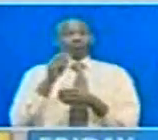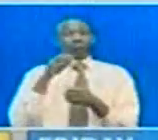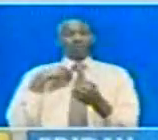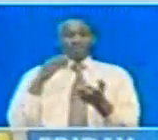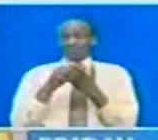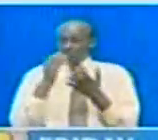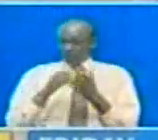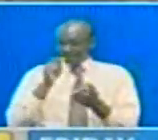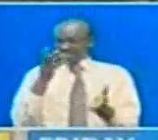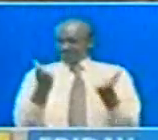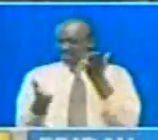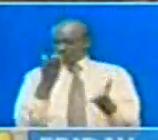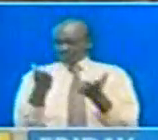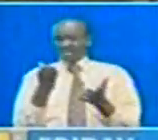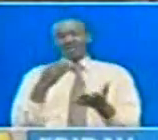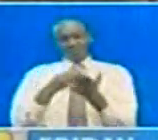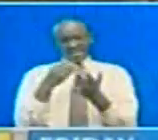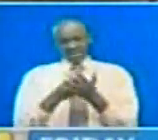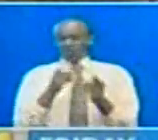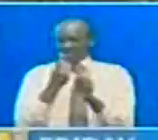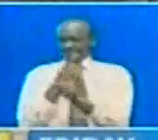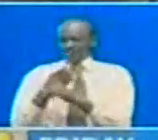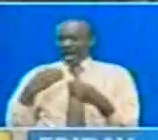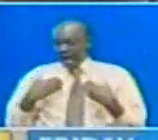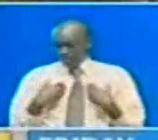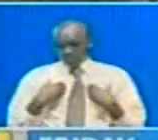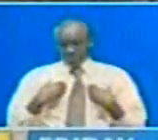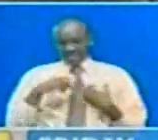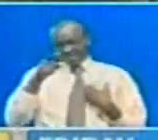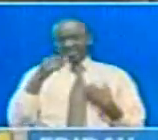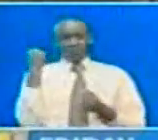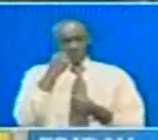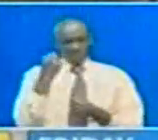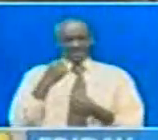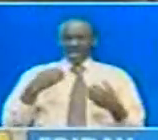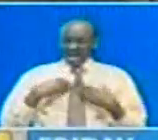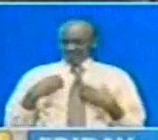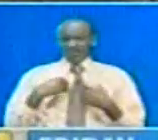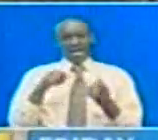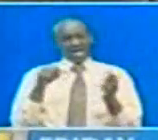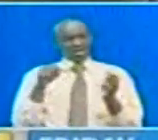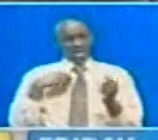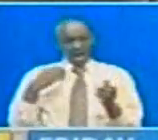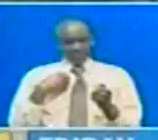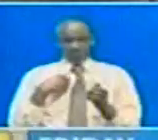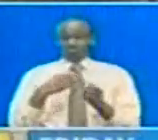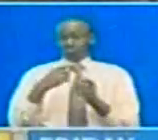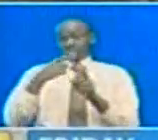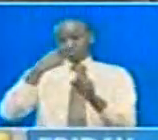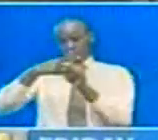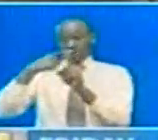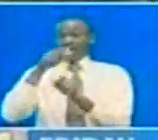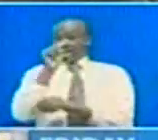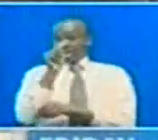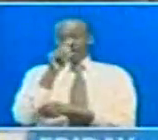to evaluate the financial strength of listed companies, downgraded the troubled sugar miller's long-term credit rating to BBB 1 year after